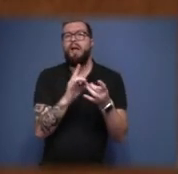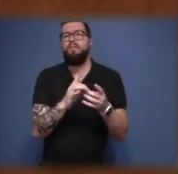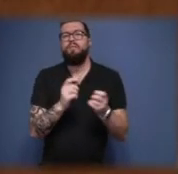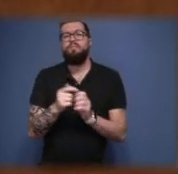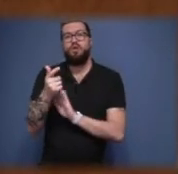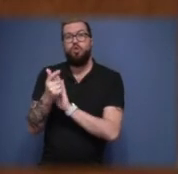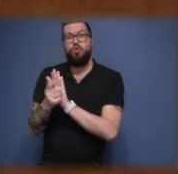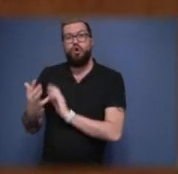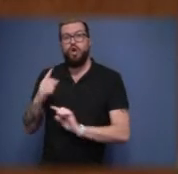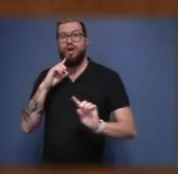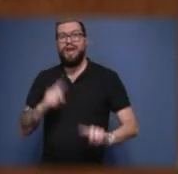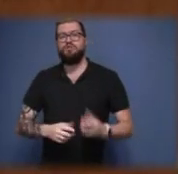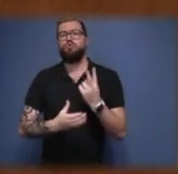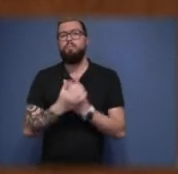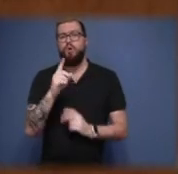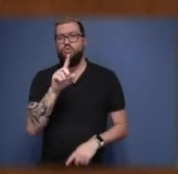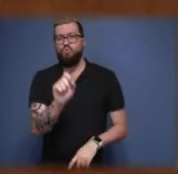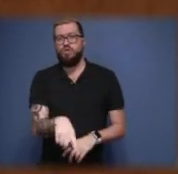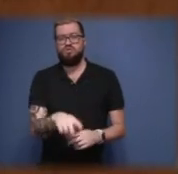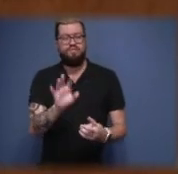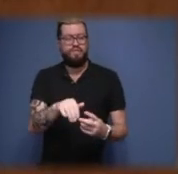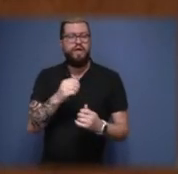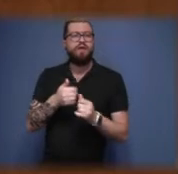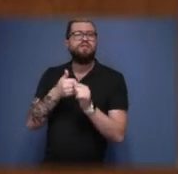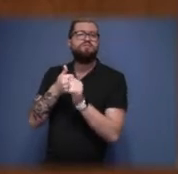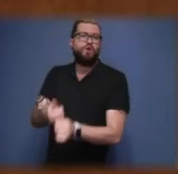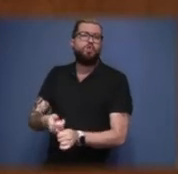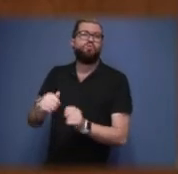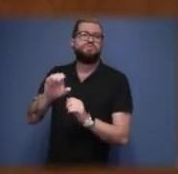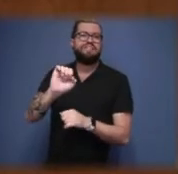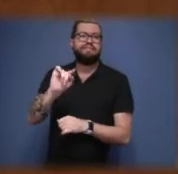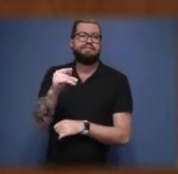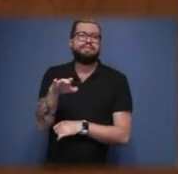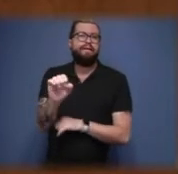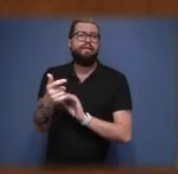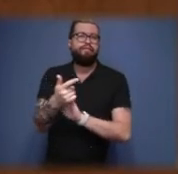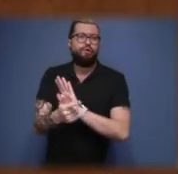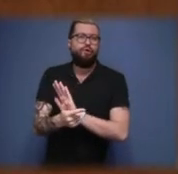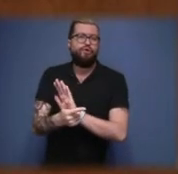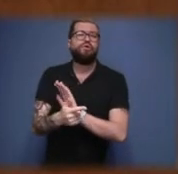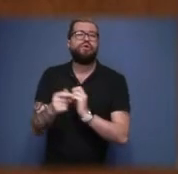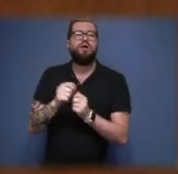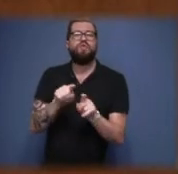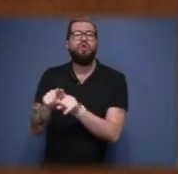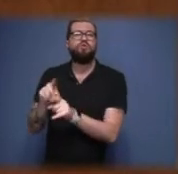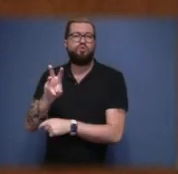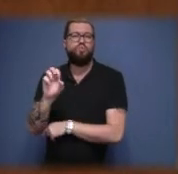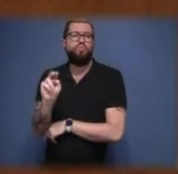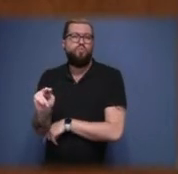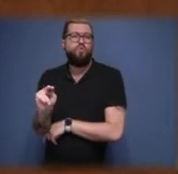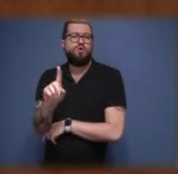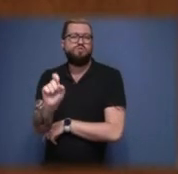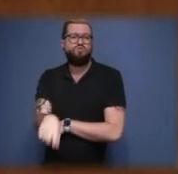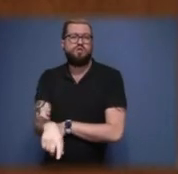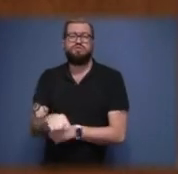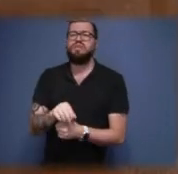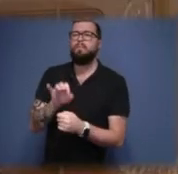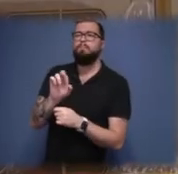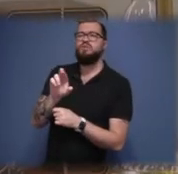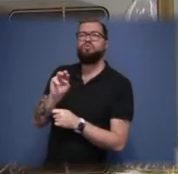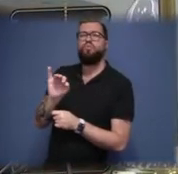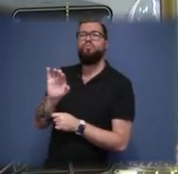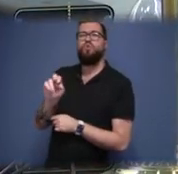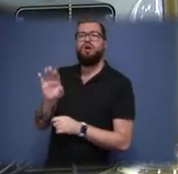both questions, that one which is following a state law, as well as Mr. Warren's question. Sure. I'll take Mr. Warren's question